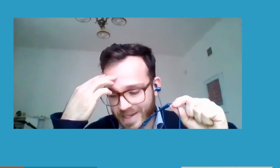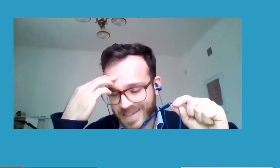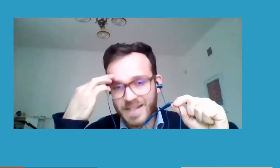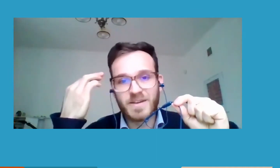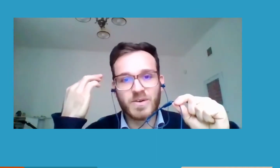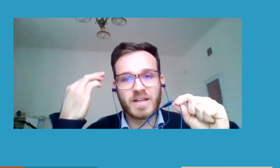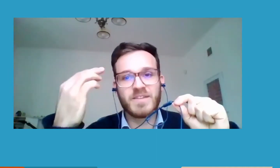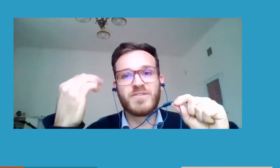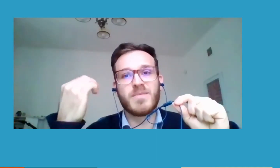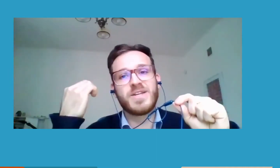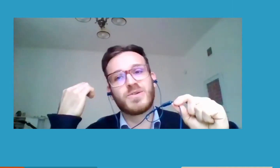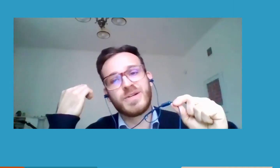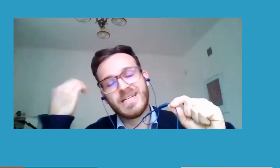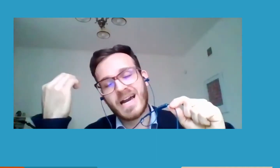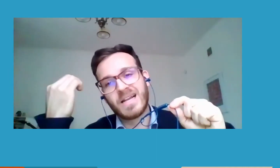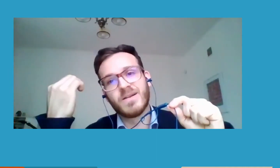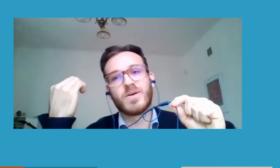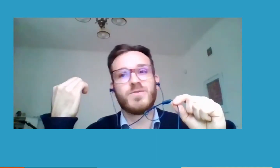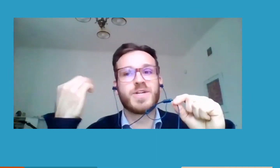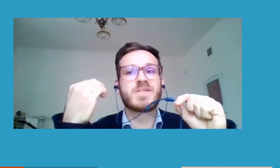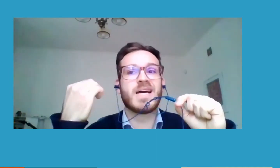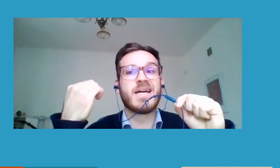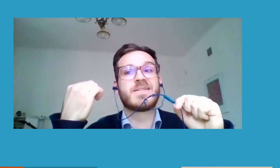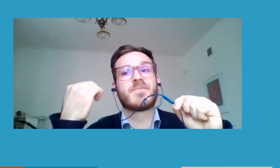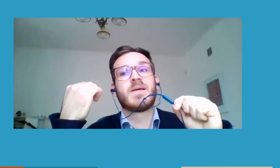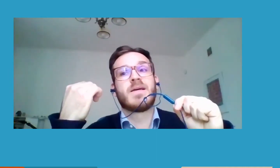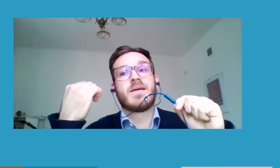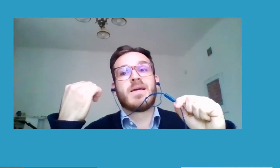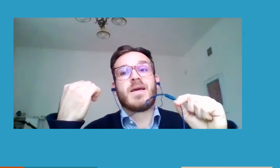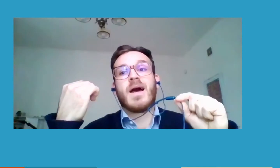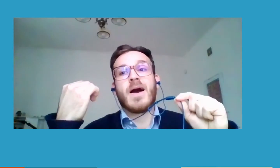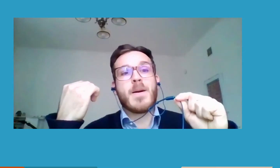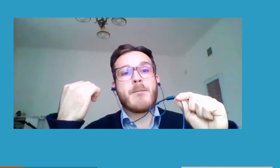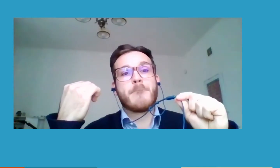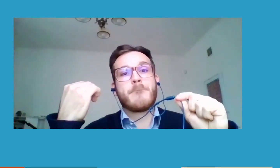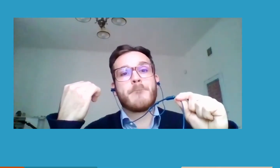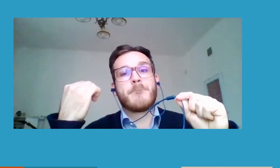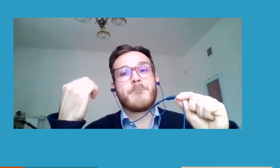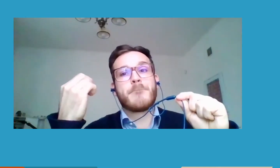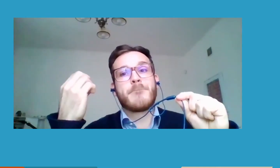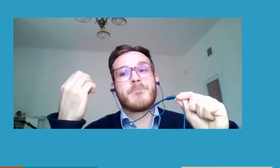of collective defamation or denial, genocide,